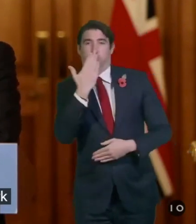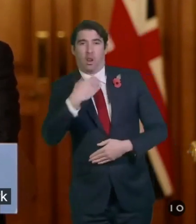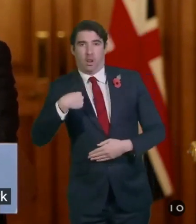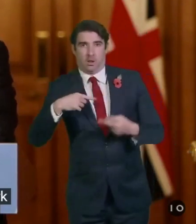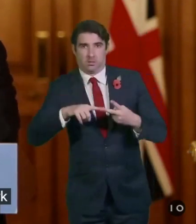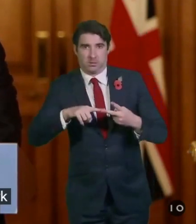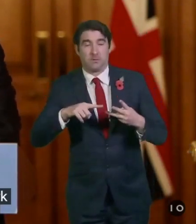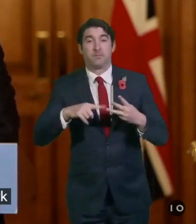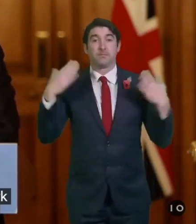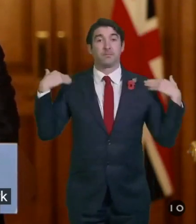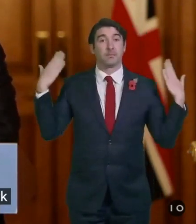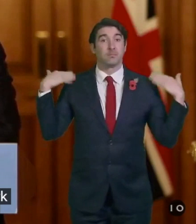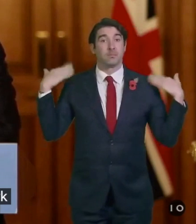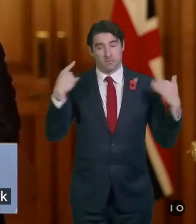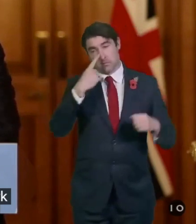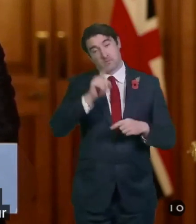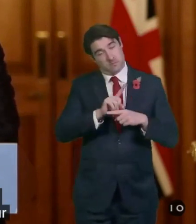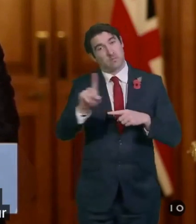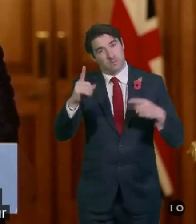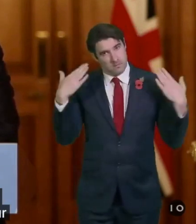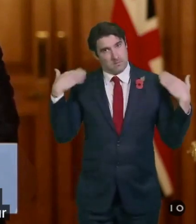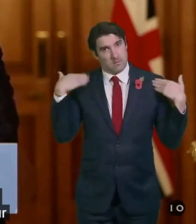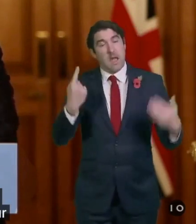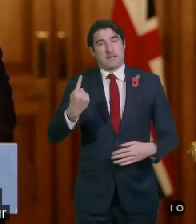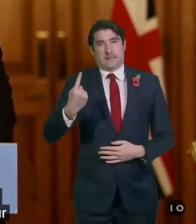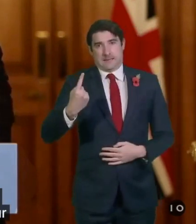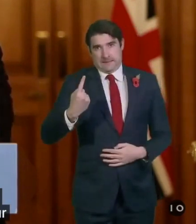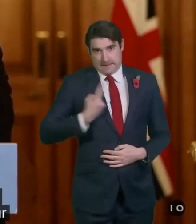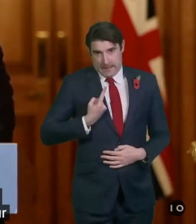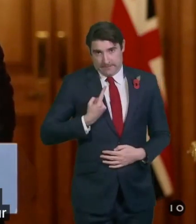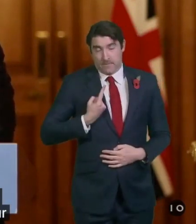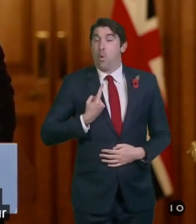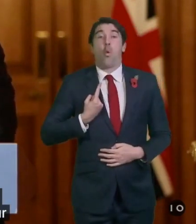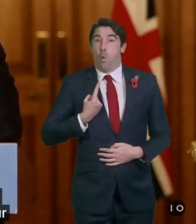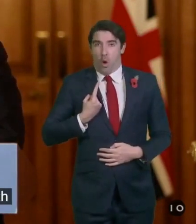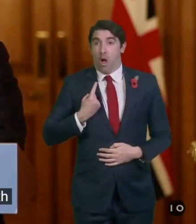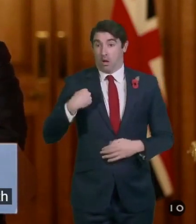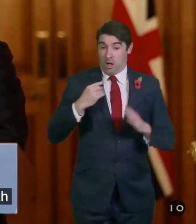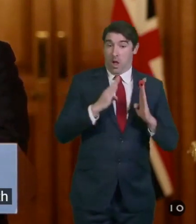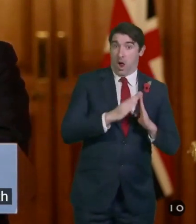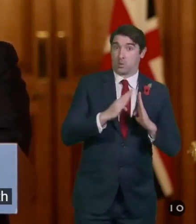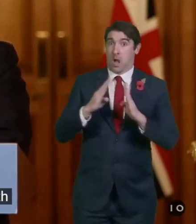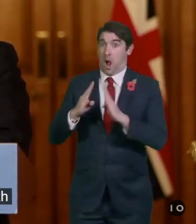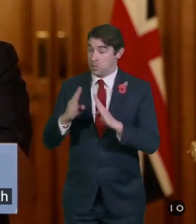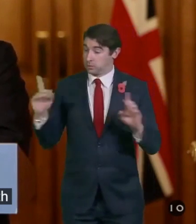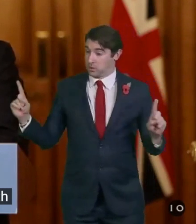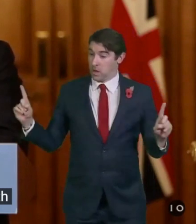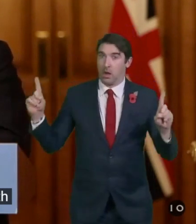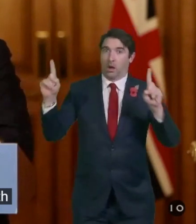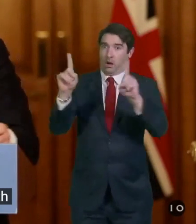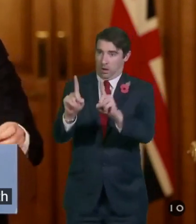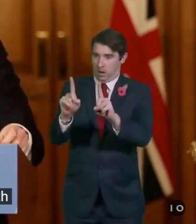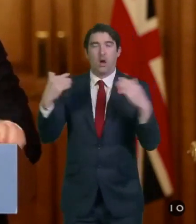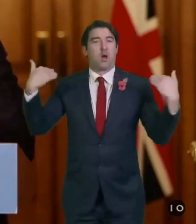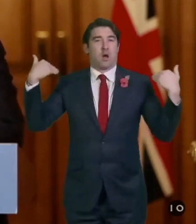or on your own with one person from another household, for medical reasons, appointments, and to escape injury